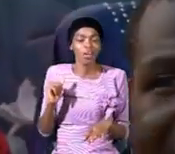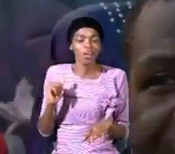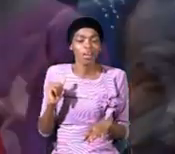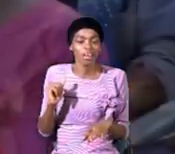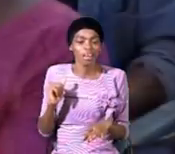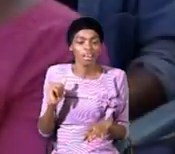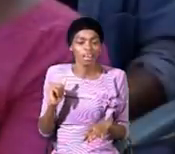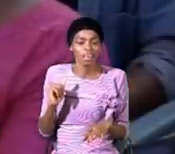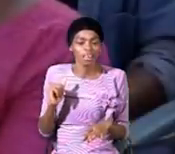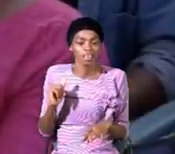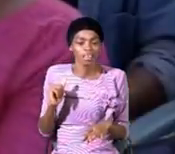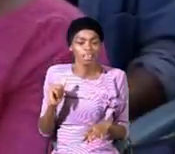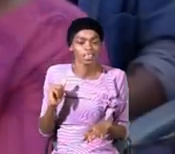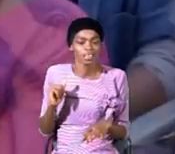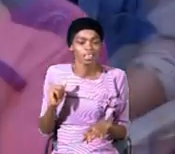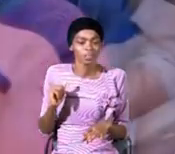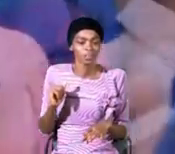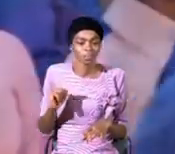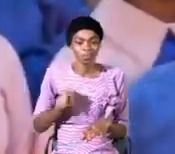must impart my